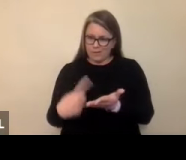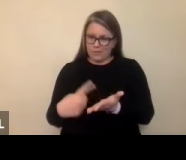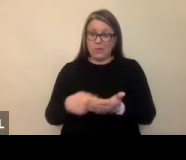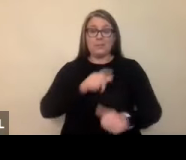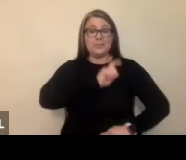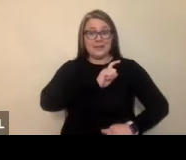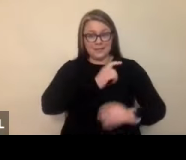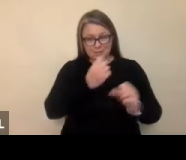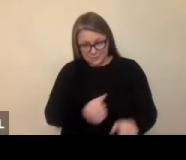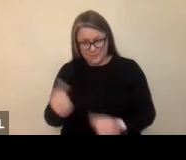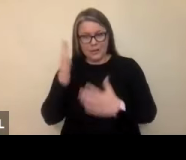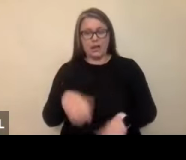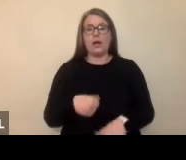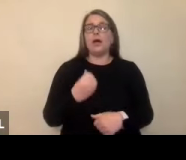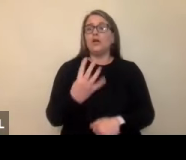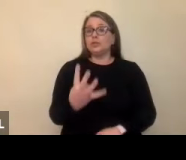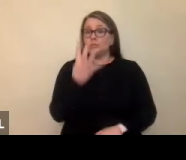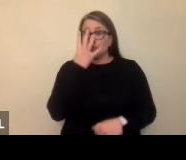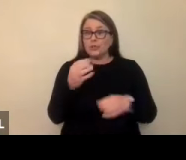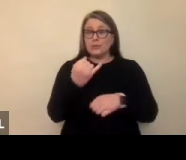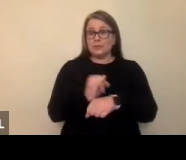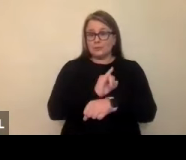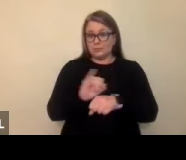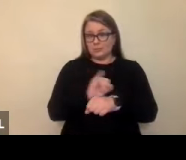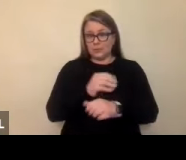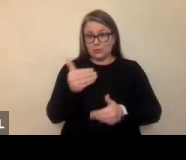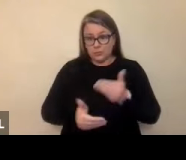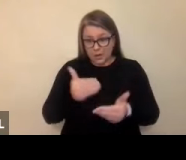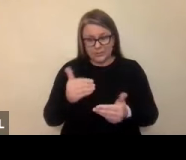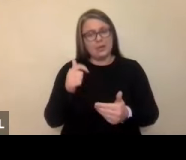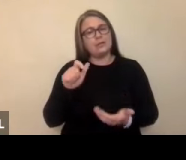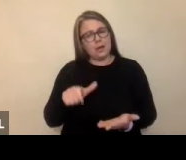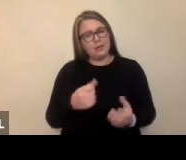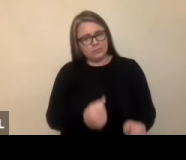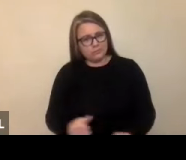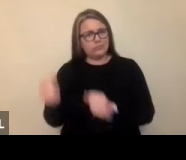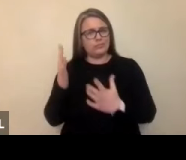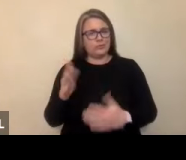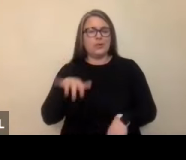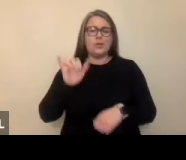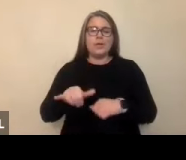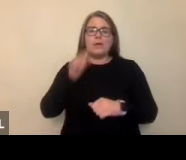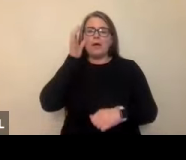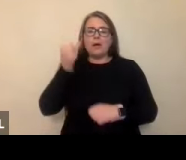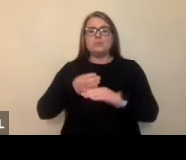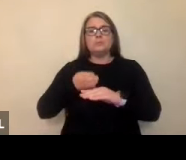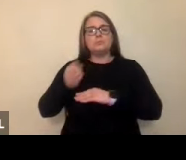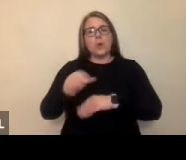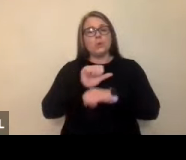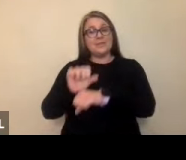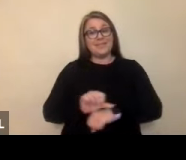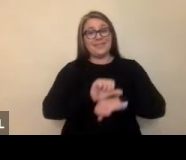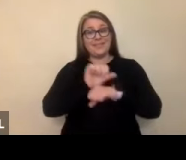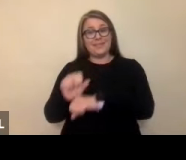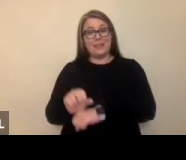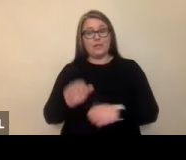for all, about decommodifying housing. So to say, in the same way that we discussed the kind of post-slavery, that if formerly enslaved people don't have a